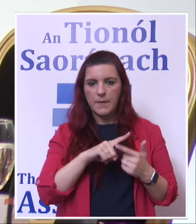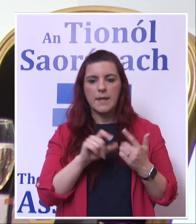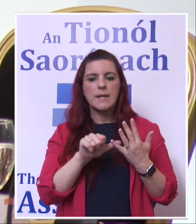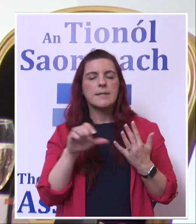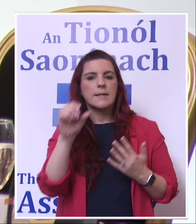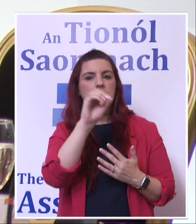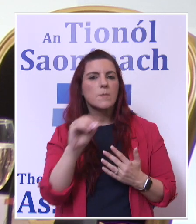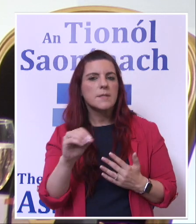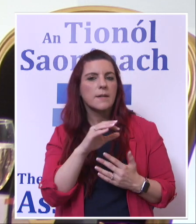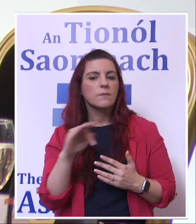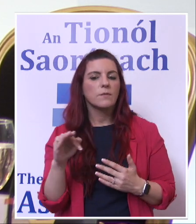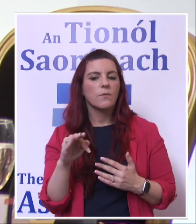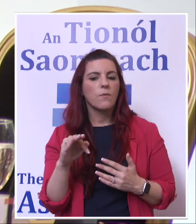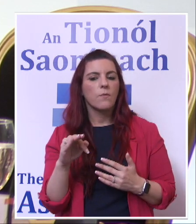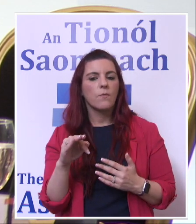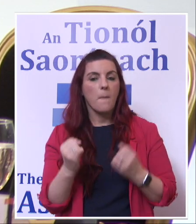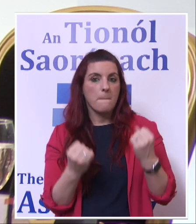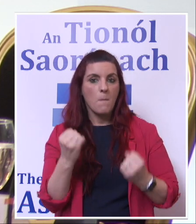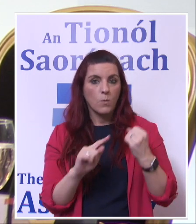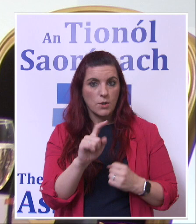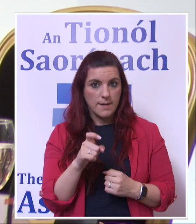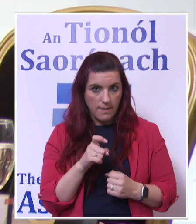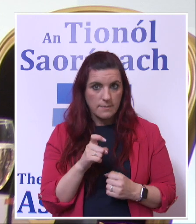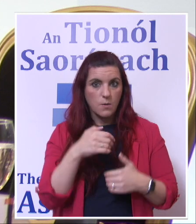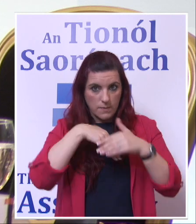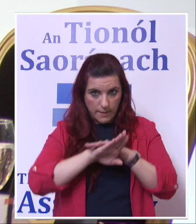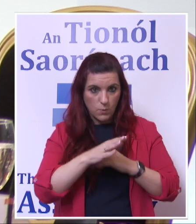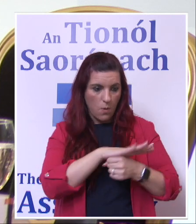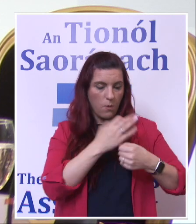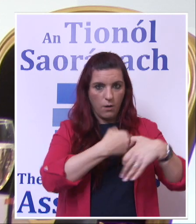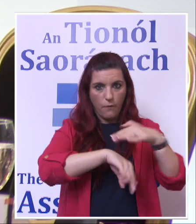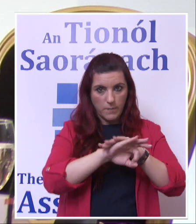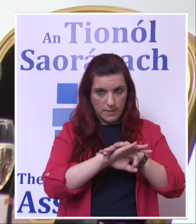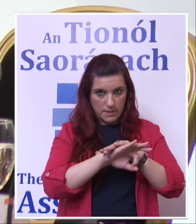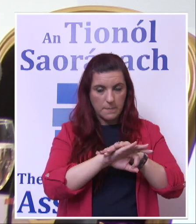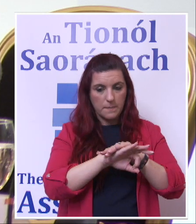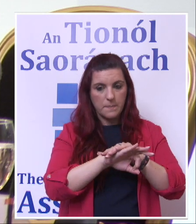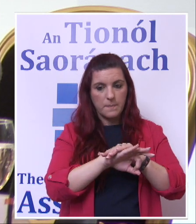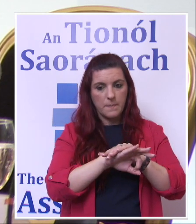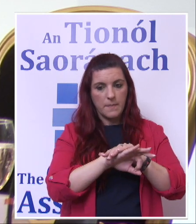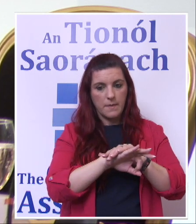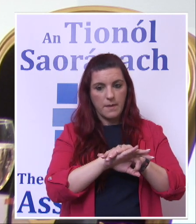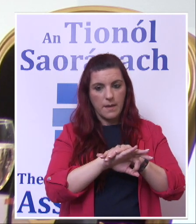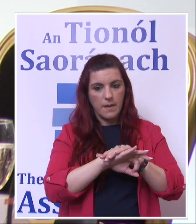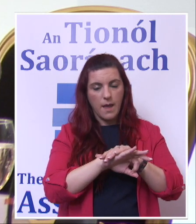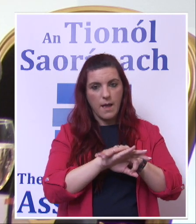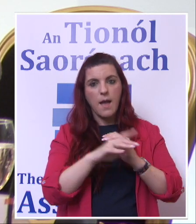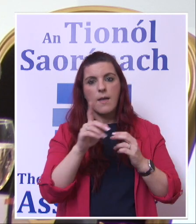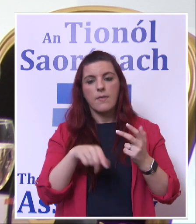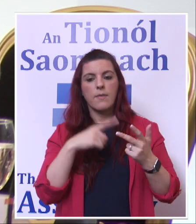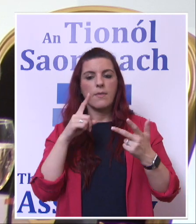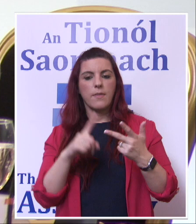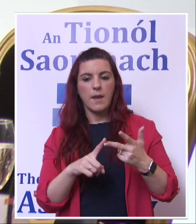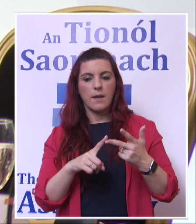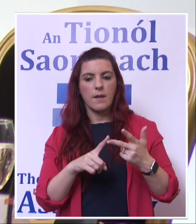happens to that. So 60% of the motor tax goes into the local government fund and is redistributed, as I said. And the